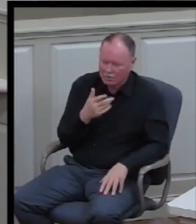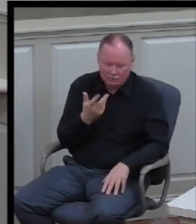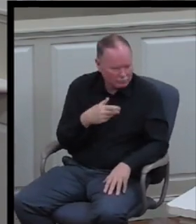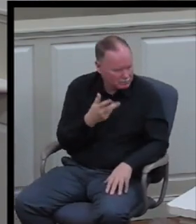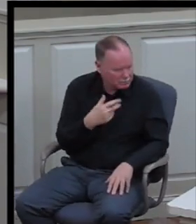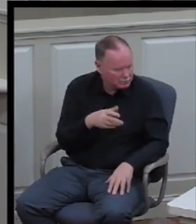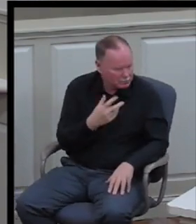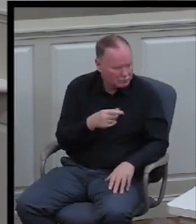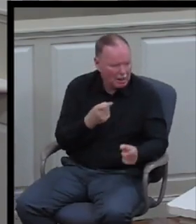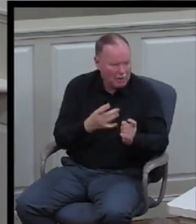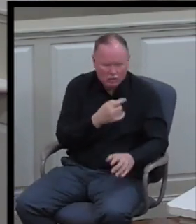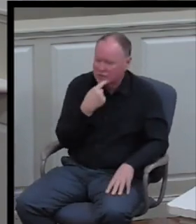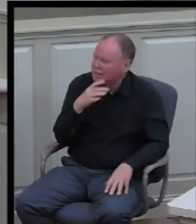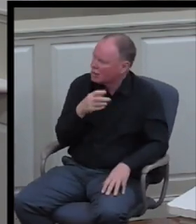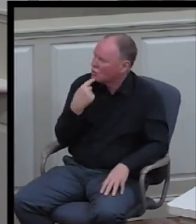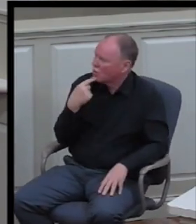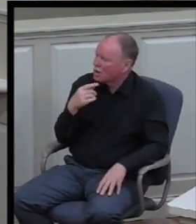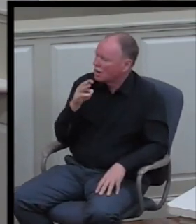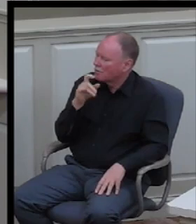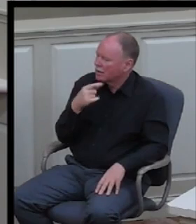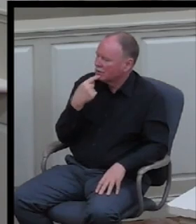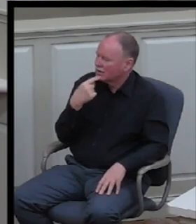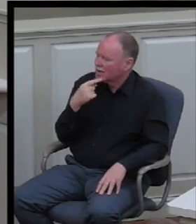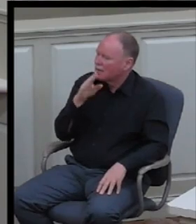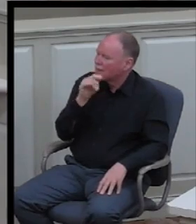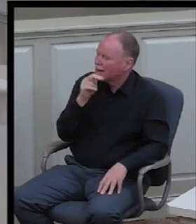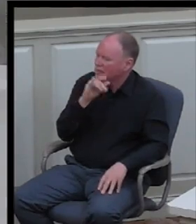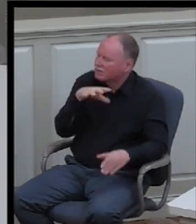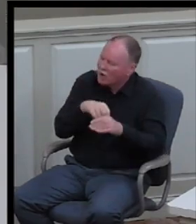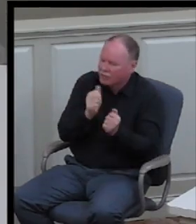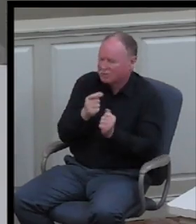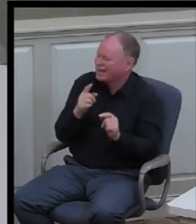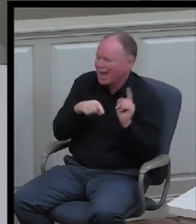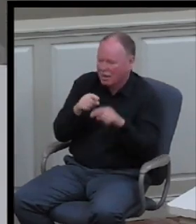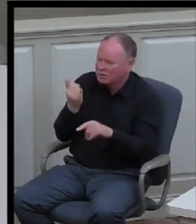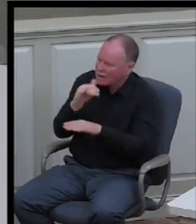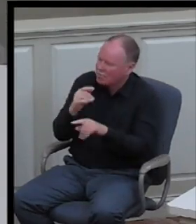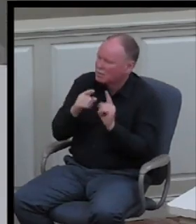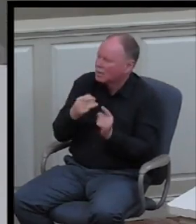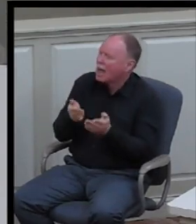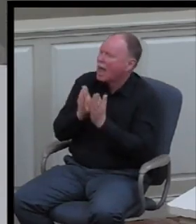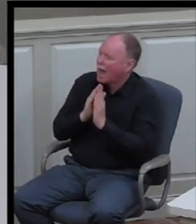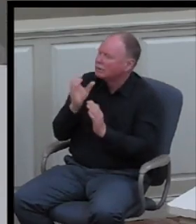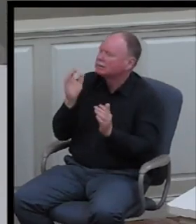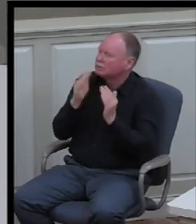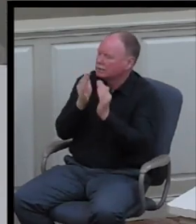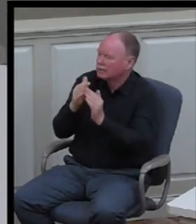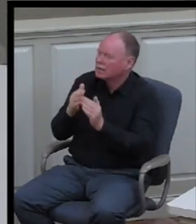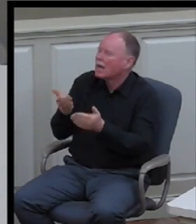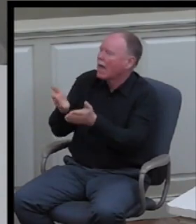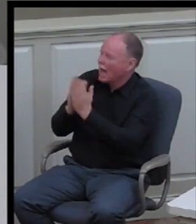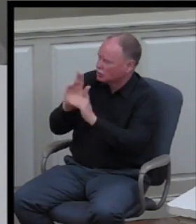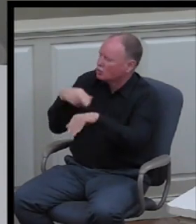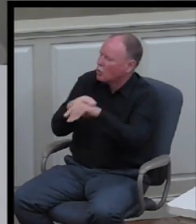the festival, was traveling tonight and could not attend. He asked that I convey his request to the City Commission to hang that banner in its